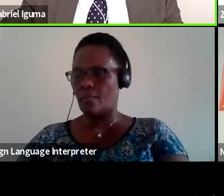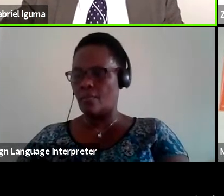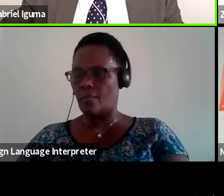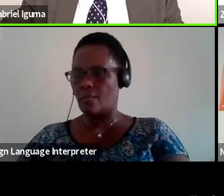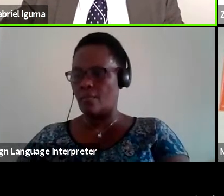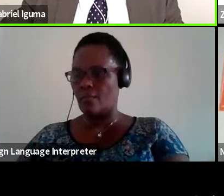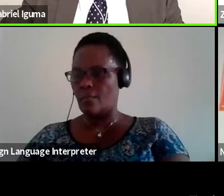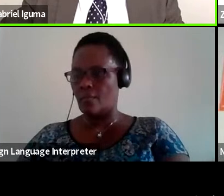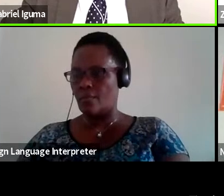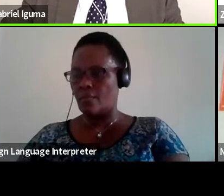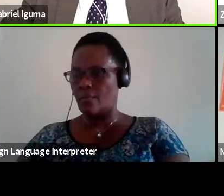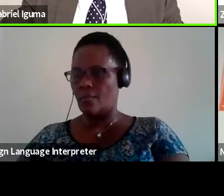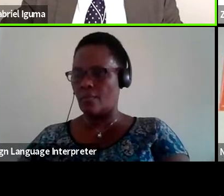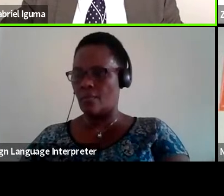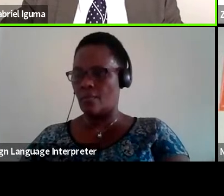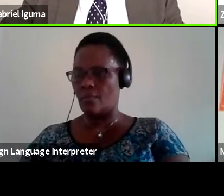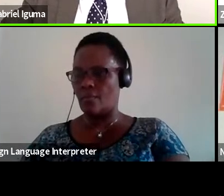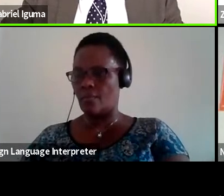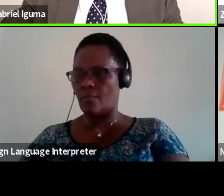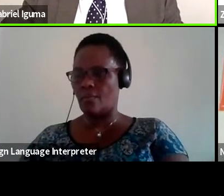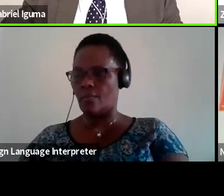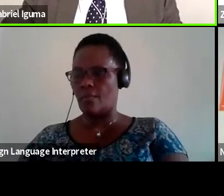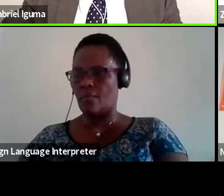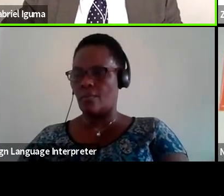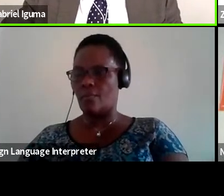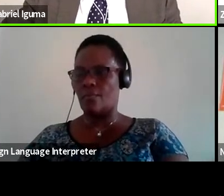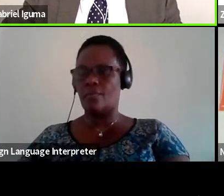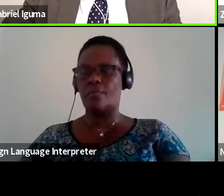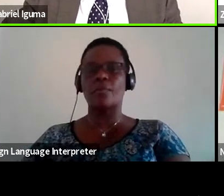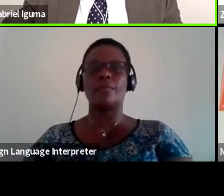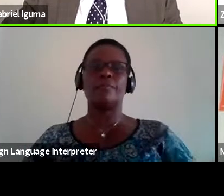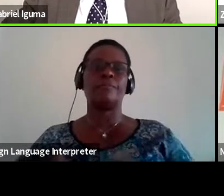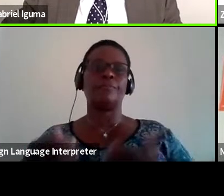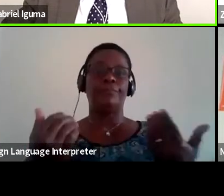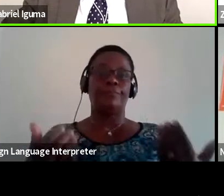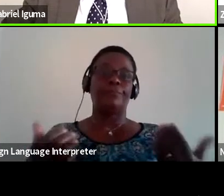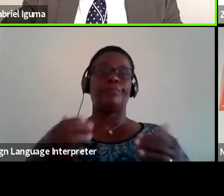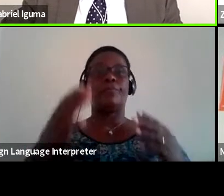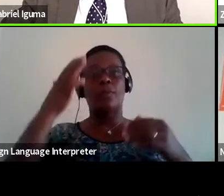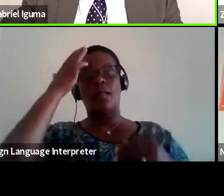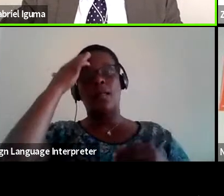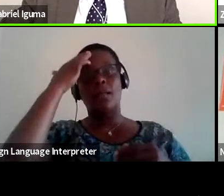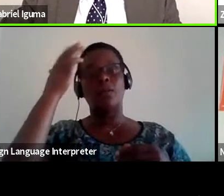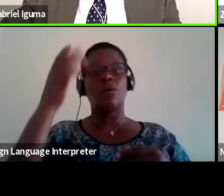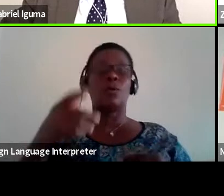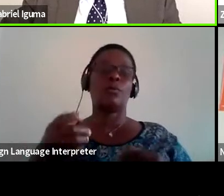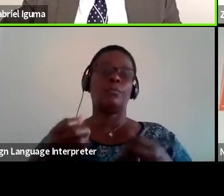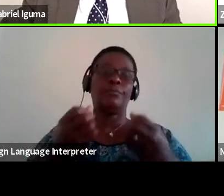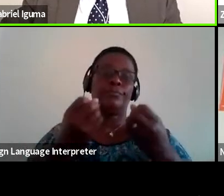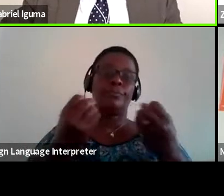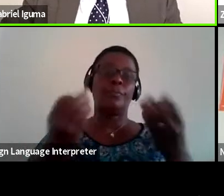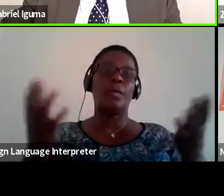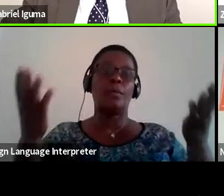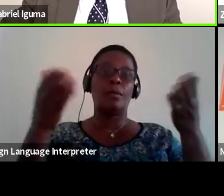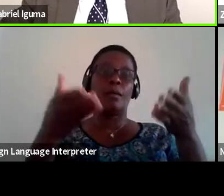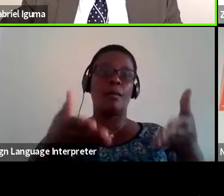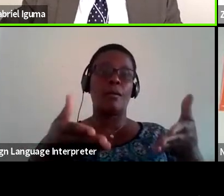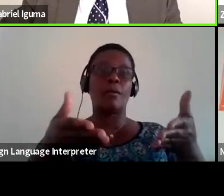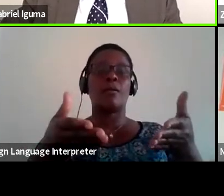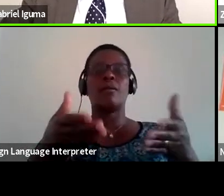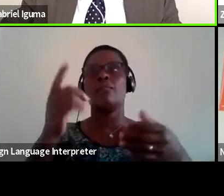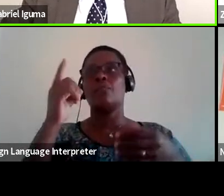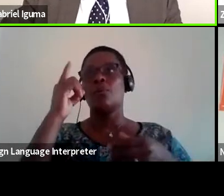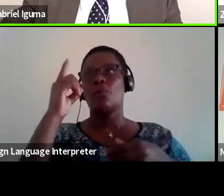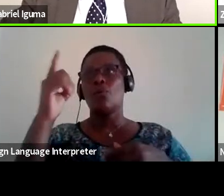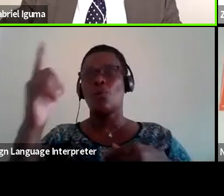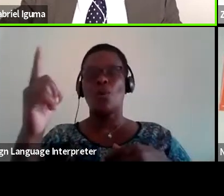not in the same place, so I'm taking note of different time zones. One of our panelists just told us that he is in the United